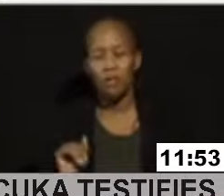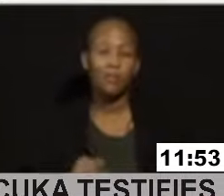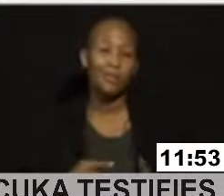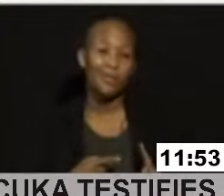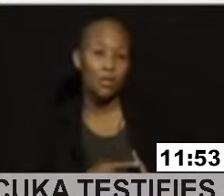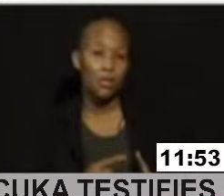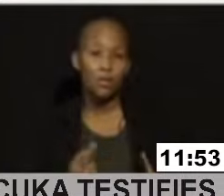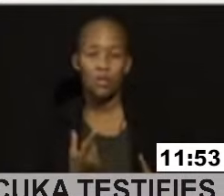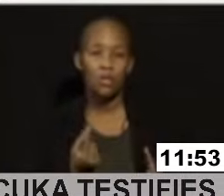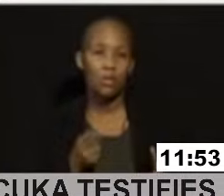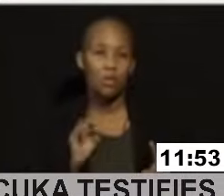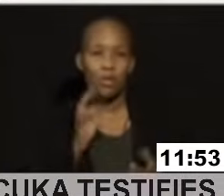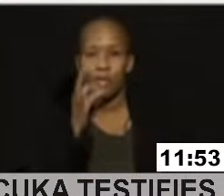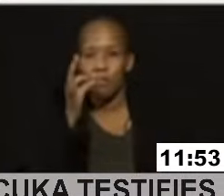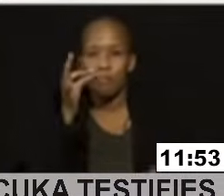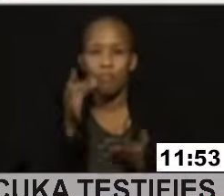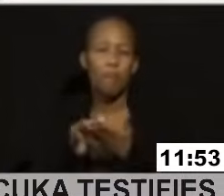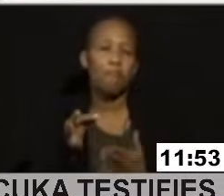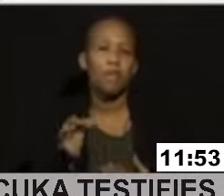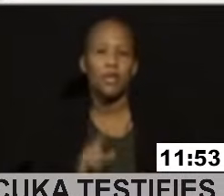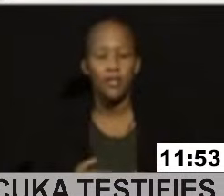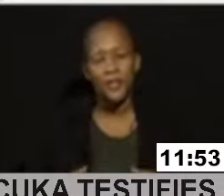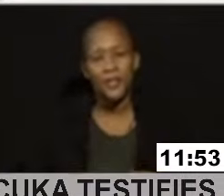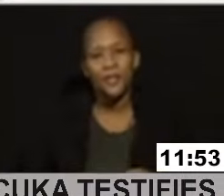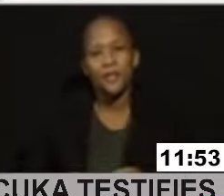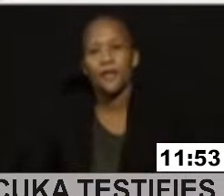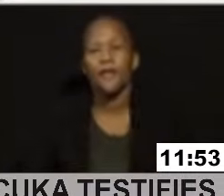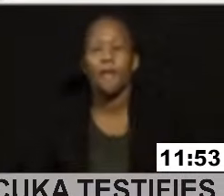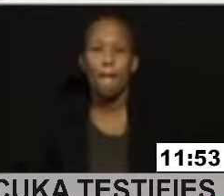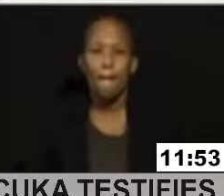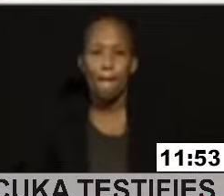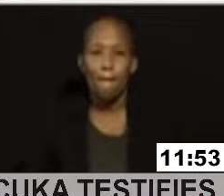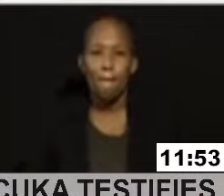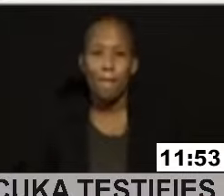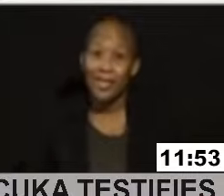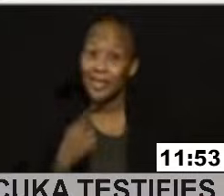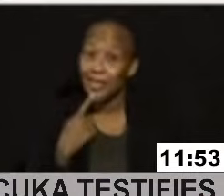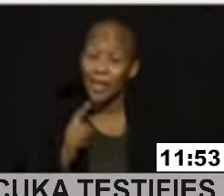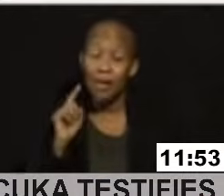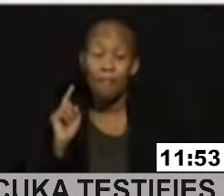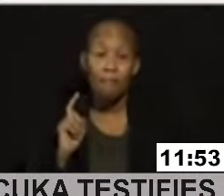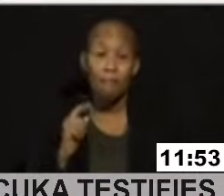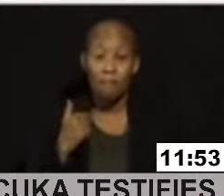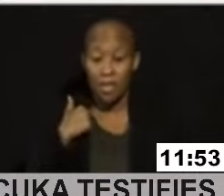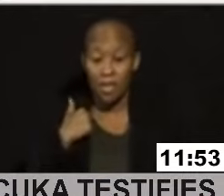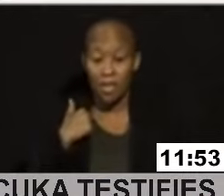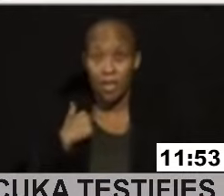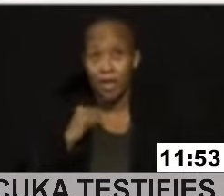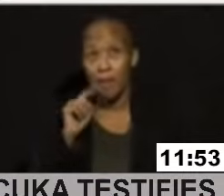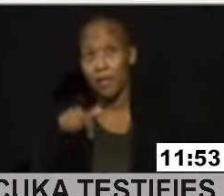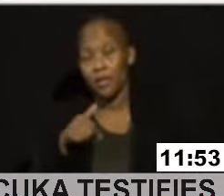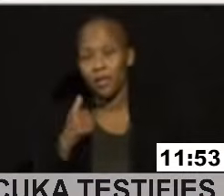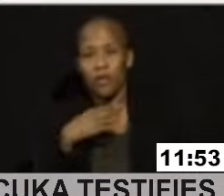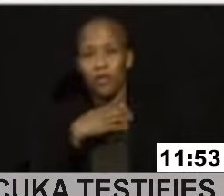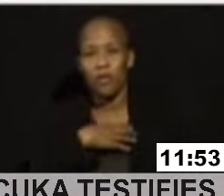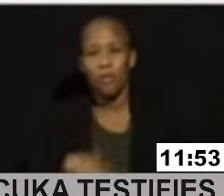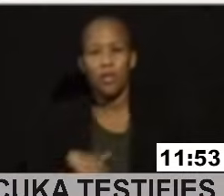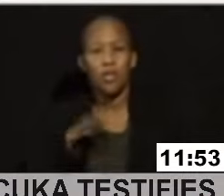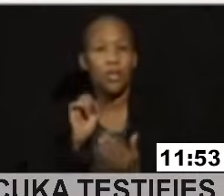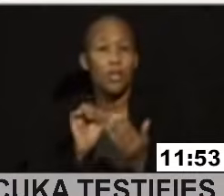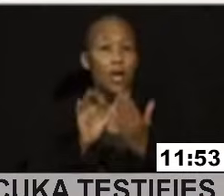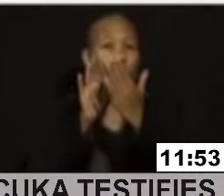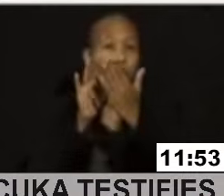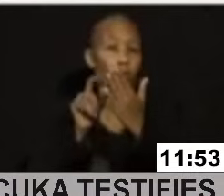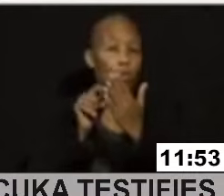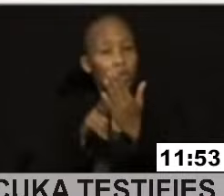suggesting that he or I should approach the President, for the President to decide who